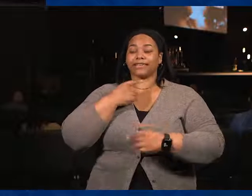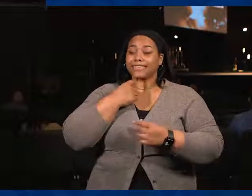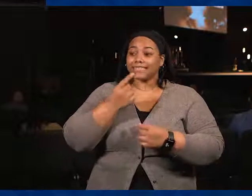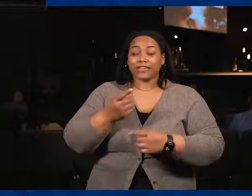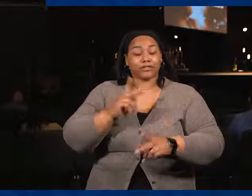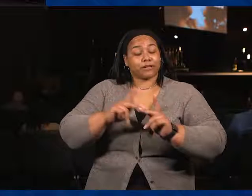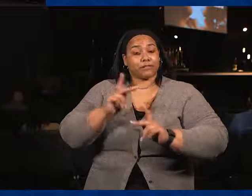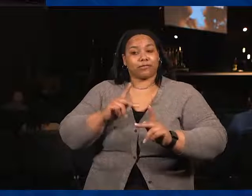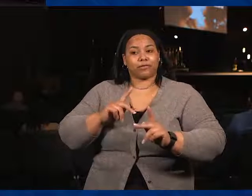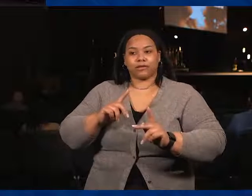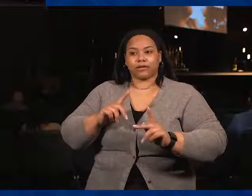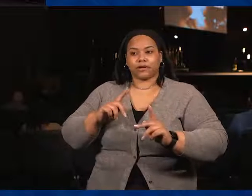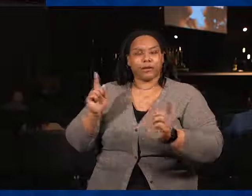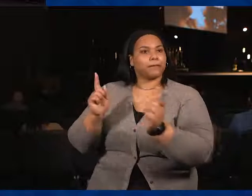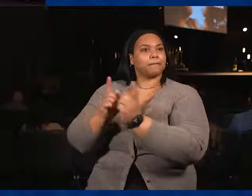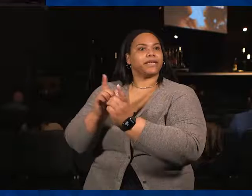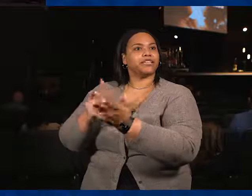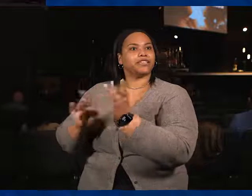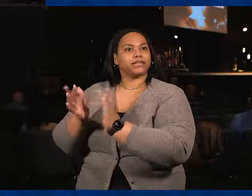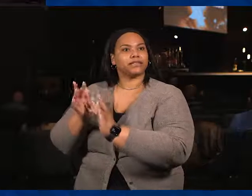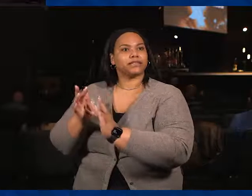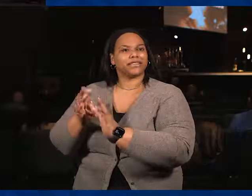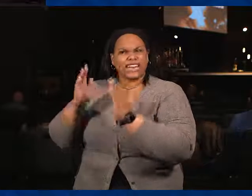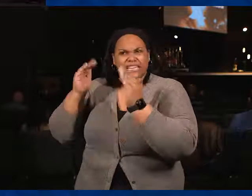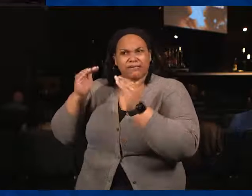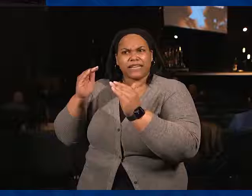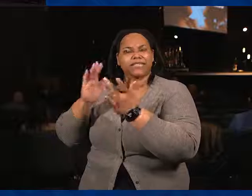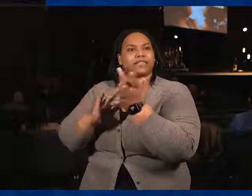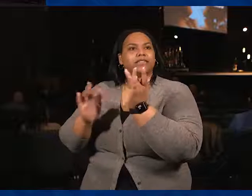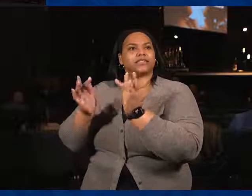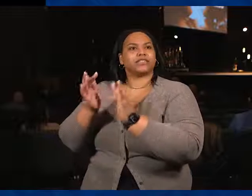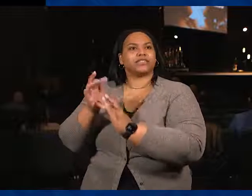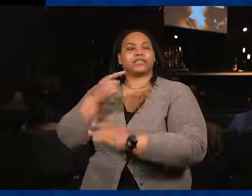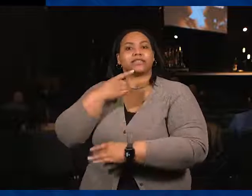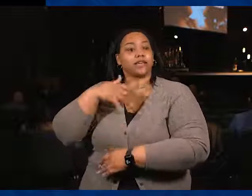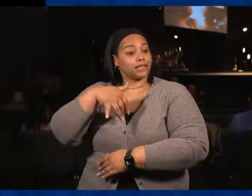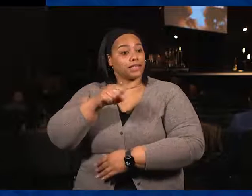say yes, but prepared for him to say no.